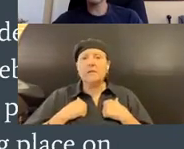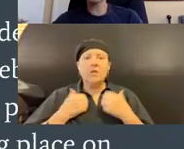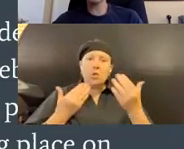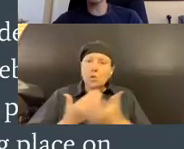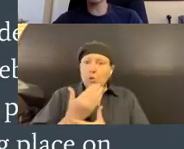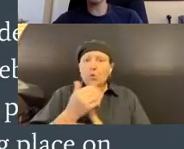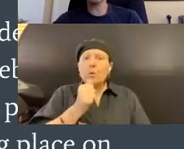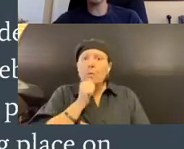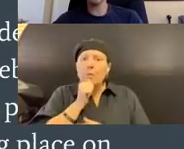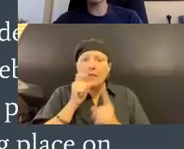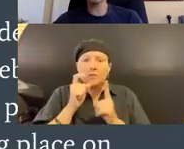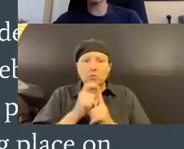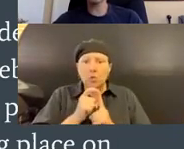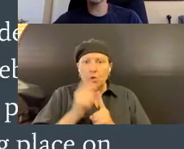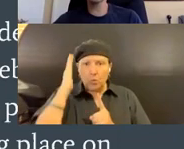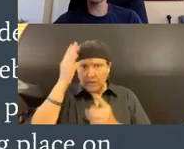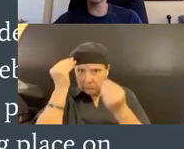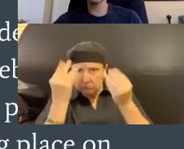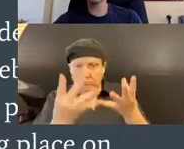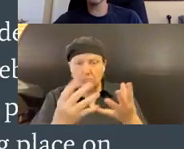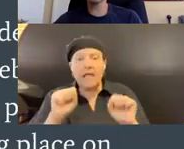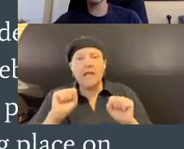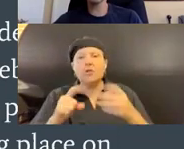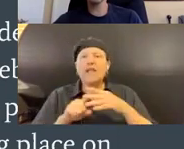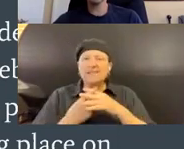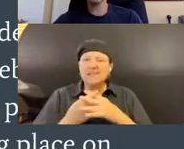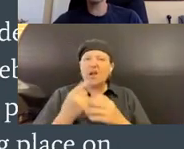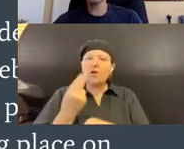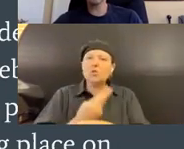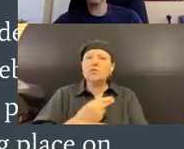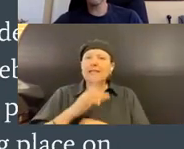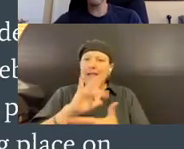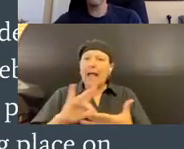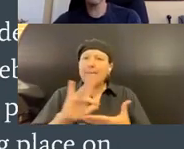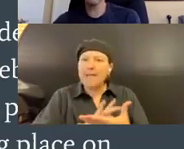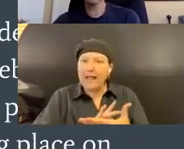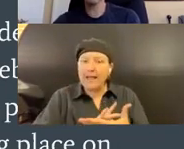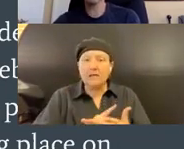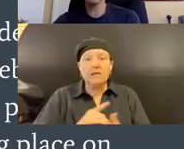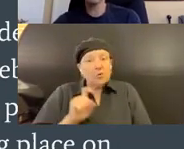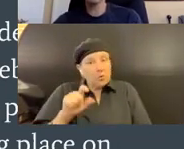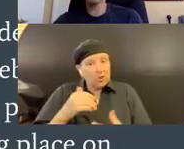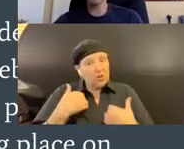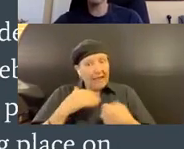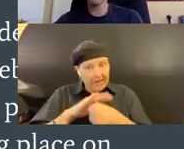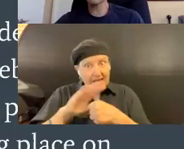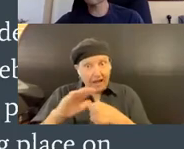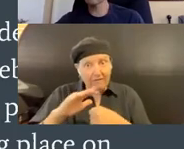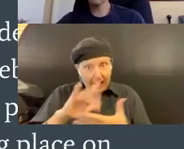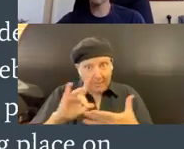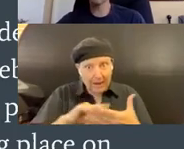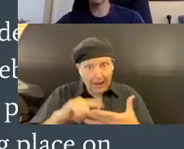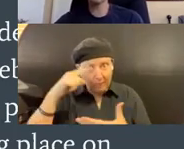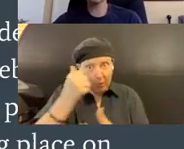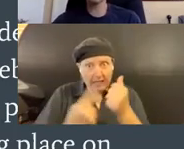password, and that way you can go ahead and start utilizing the iPads. We should have enough for everybody, but if you have a device at home